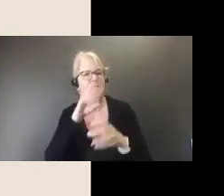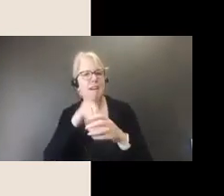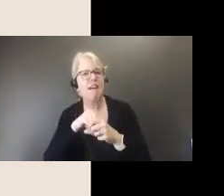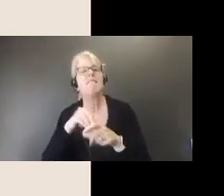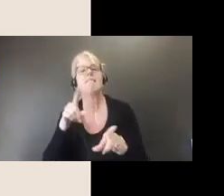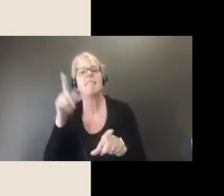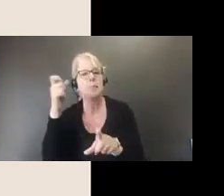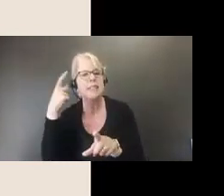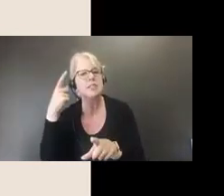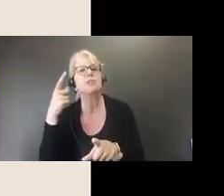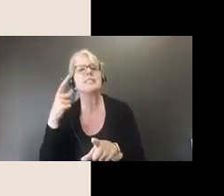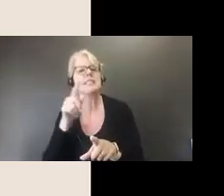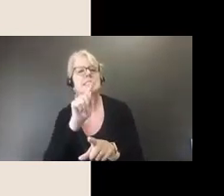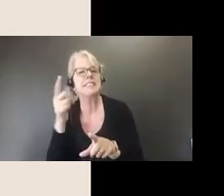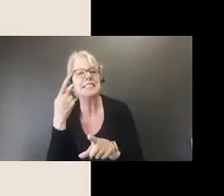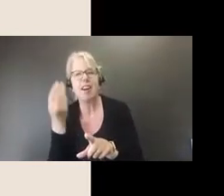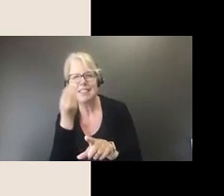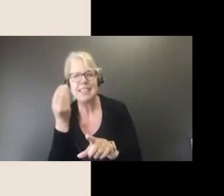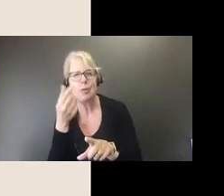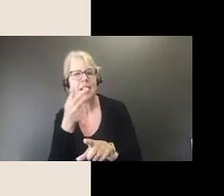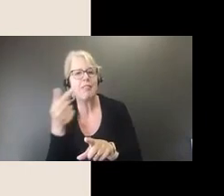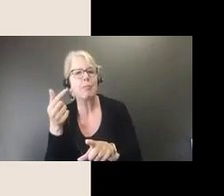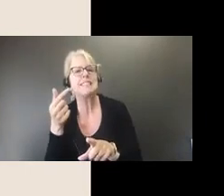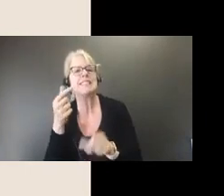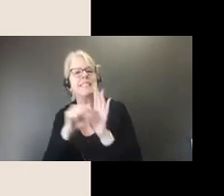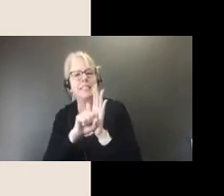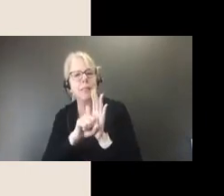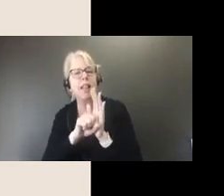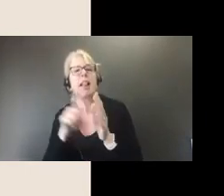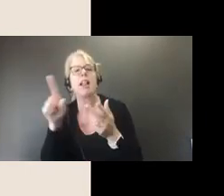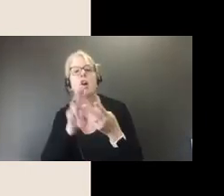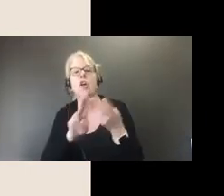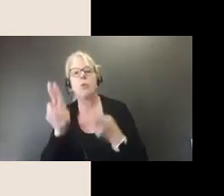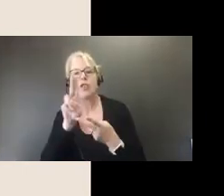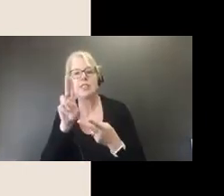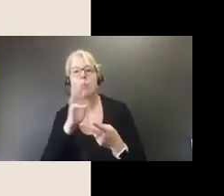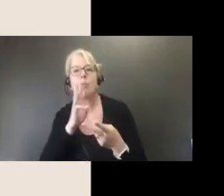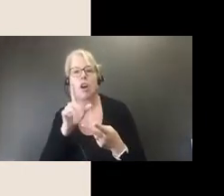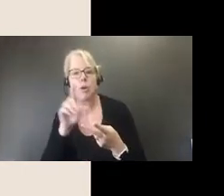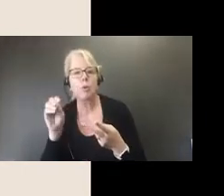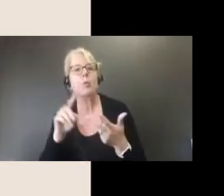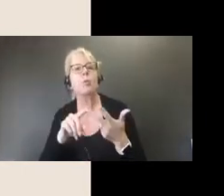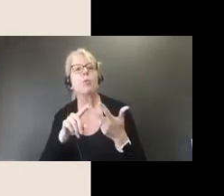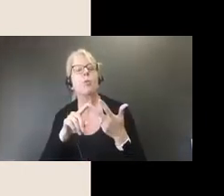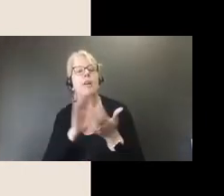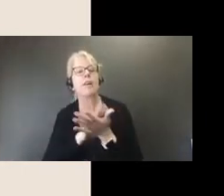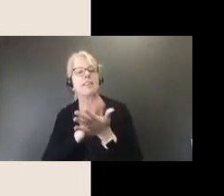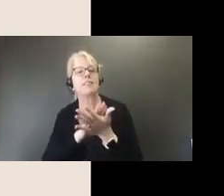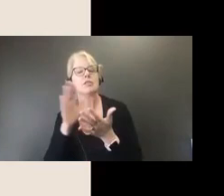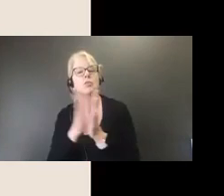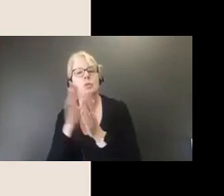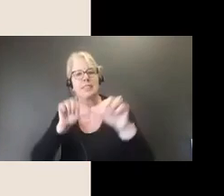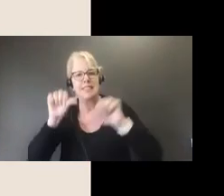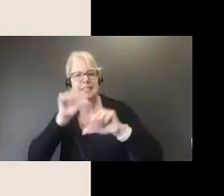ministry, you'll see the Ontario government symbol there. University of Waterloo, Faculty of Science and School of Pharmacy, they were actually the